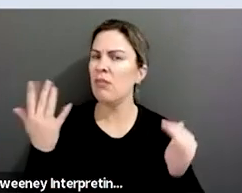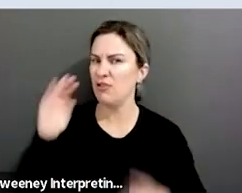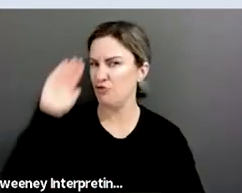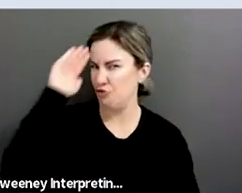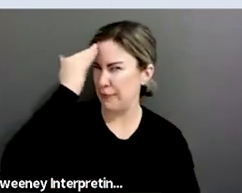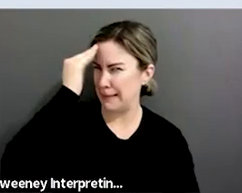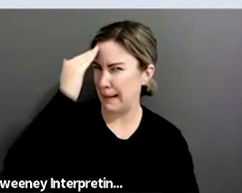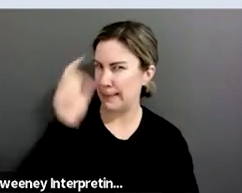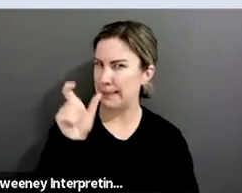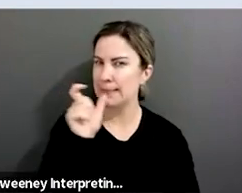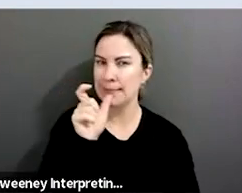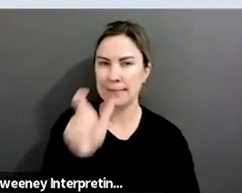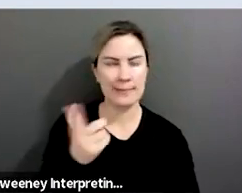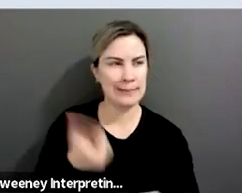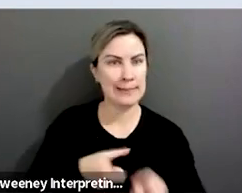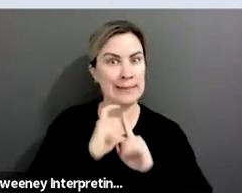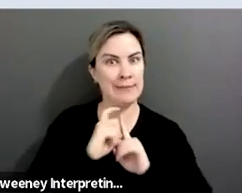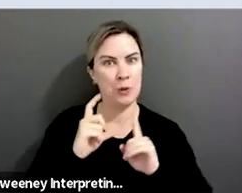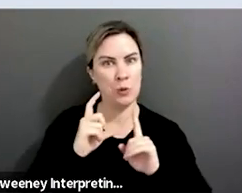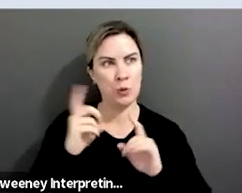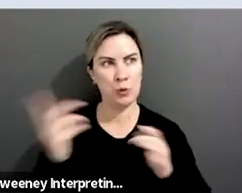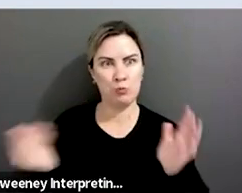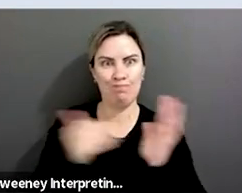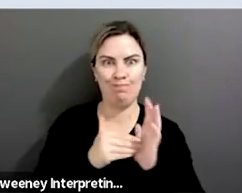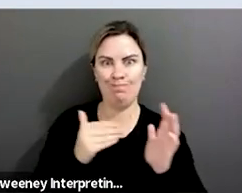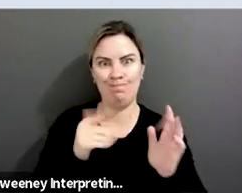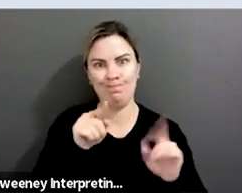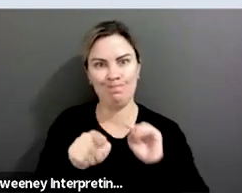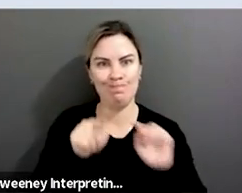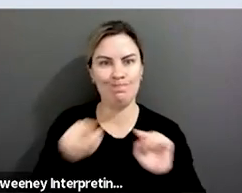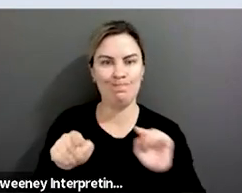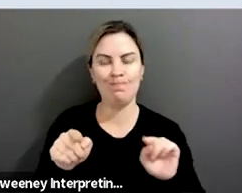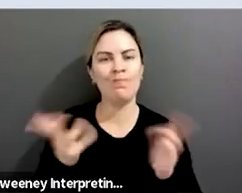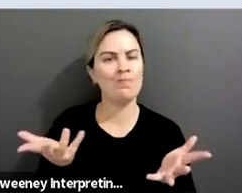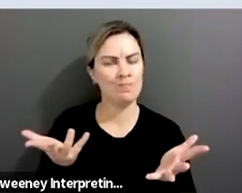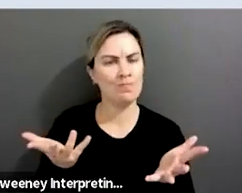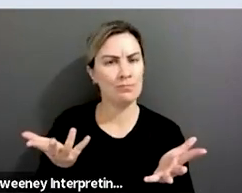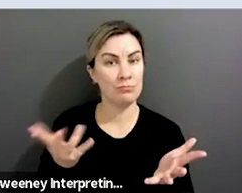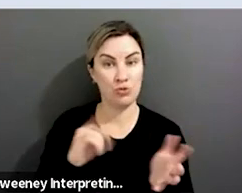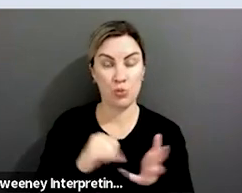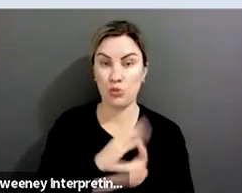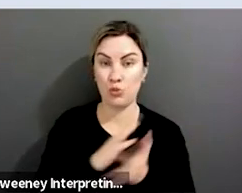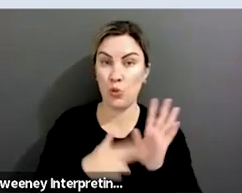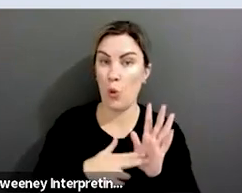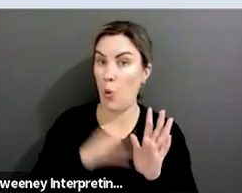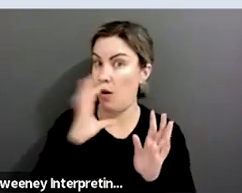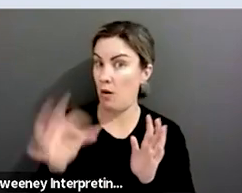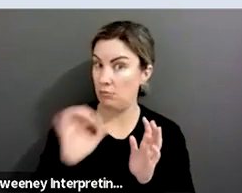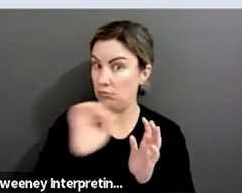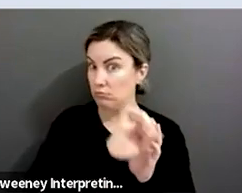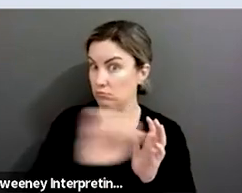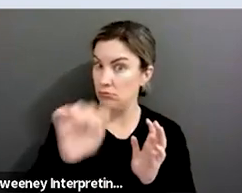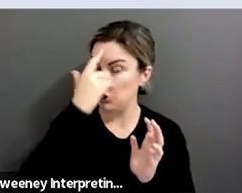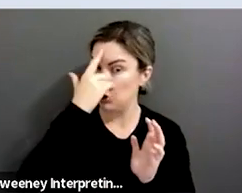put into that frame. So Sean's question is, do you have any suggestions as a panel